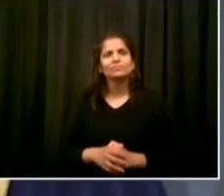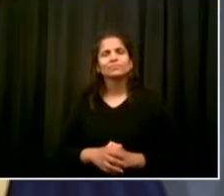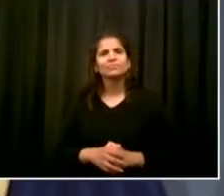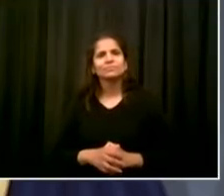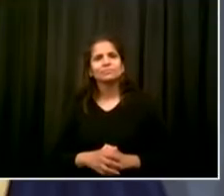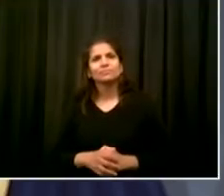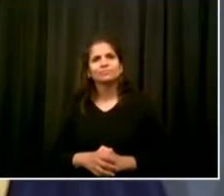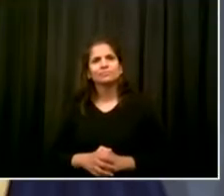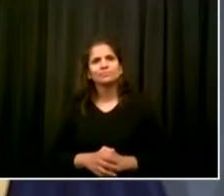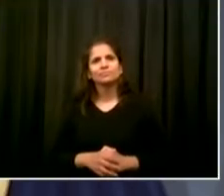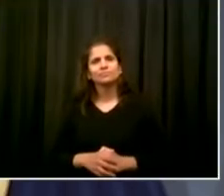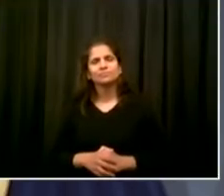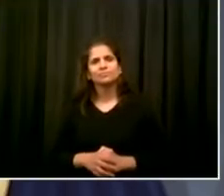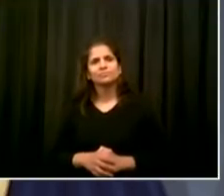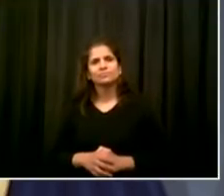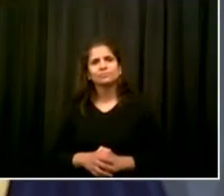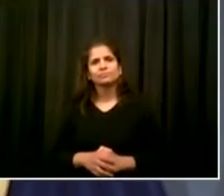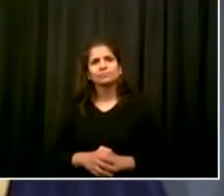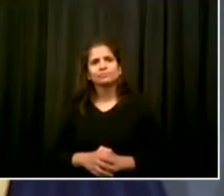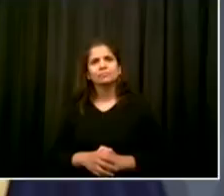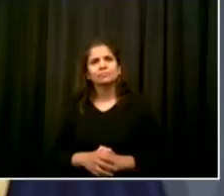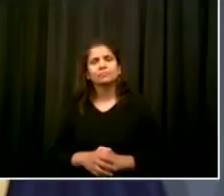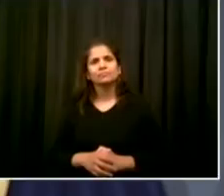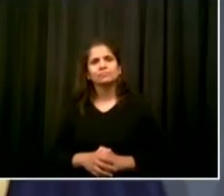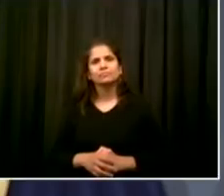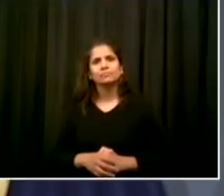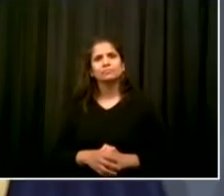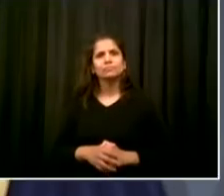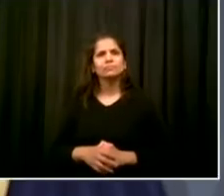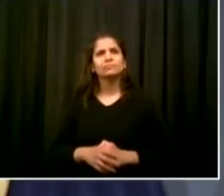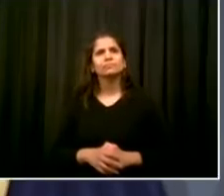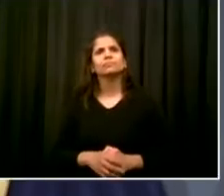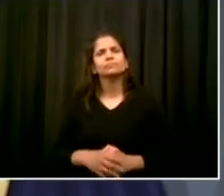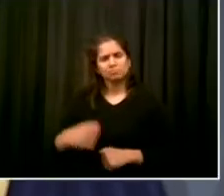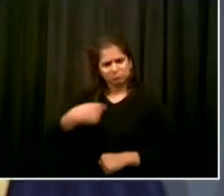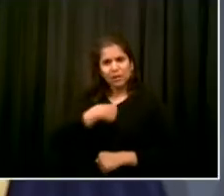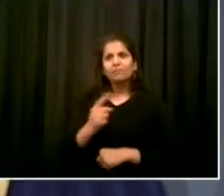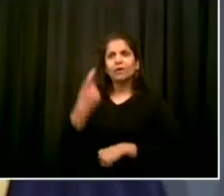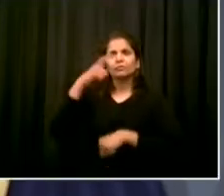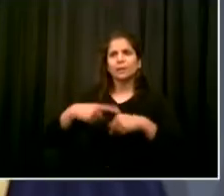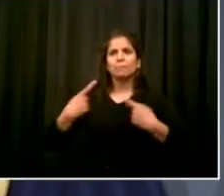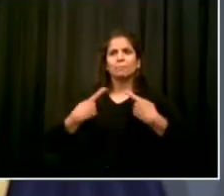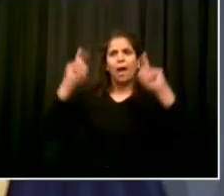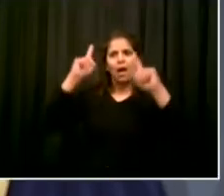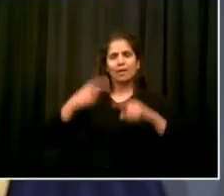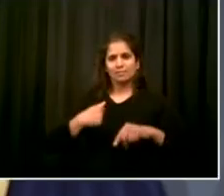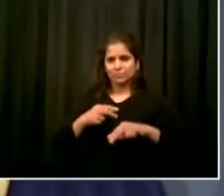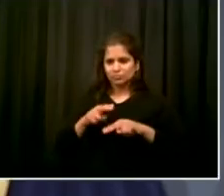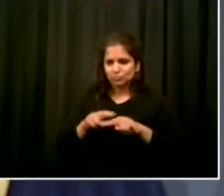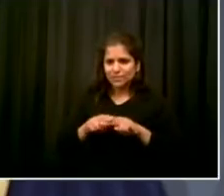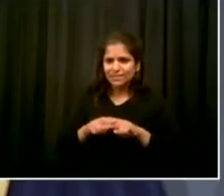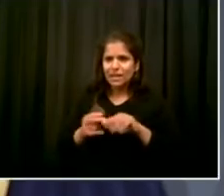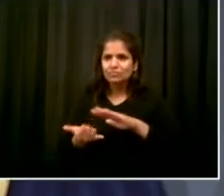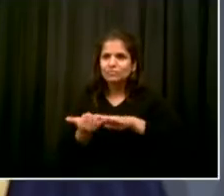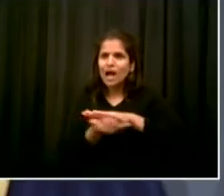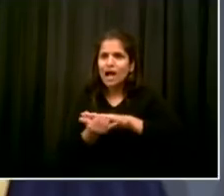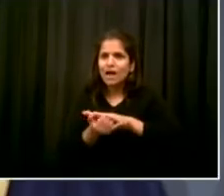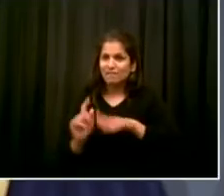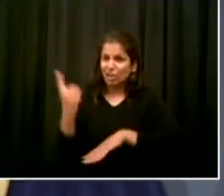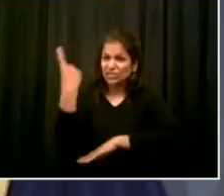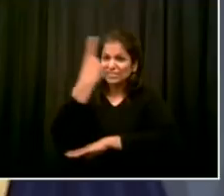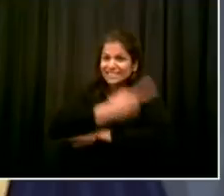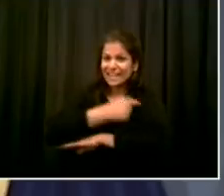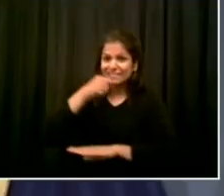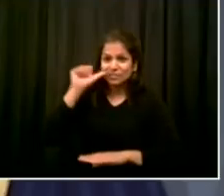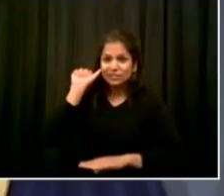first time yesterday, returning to my office for the first time in 3 months. But what I've encountered, I didn't go in rush hour